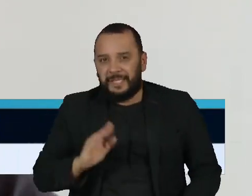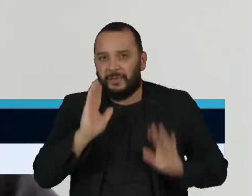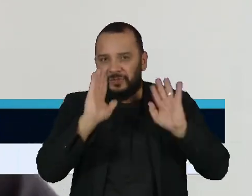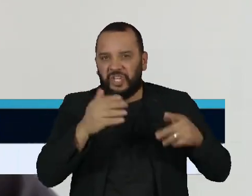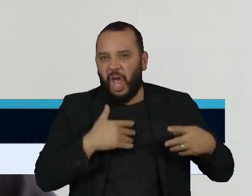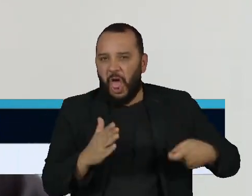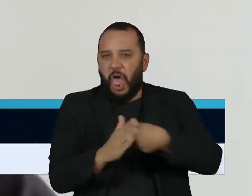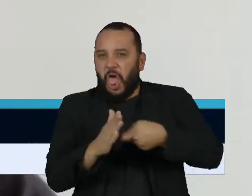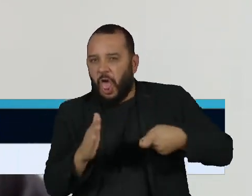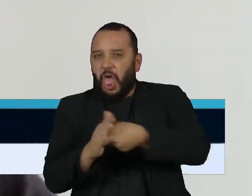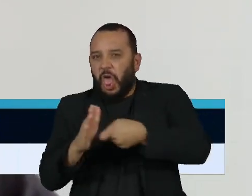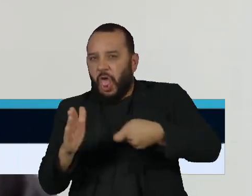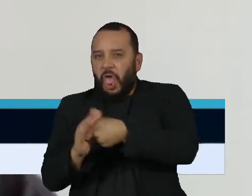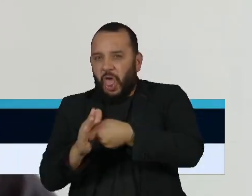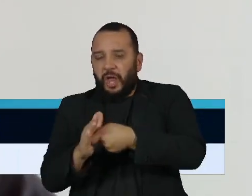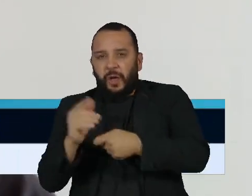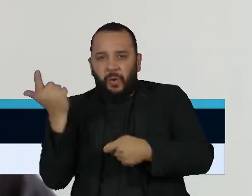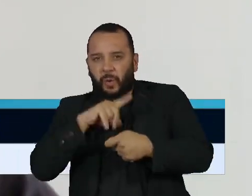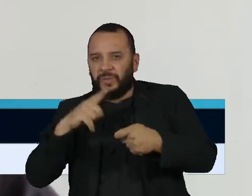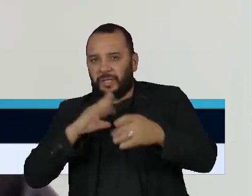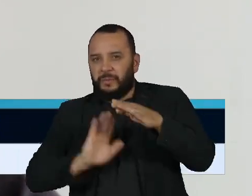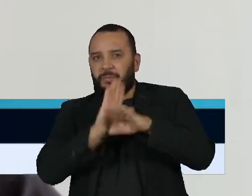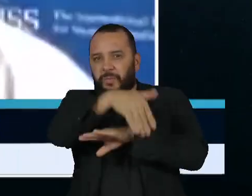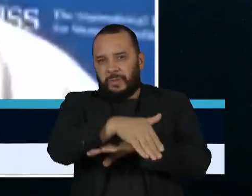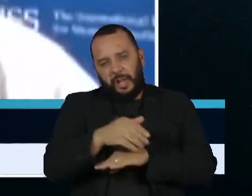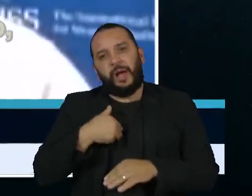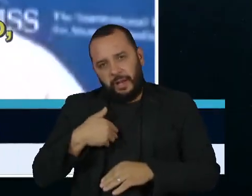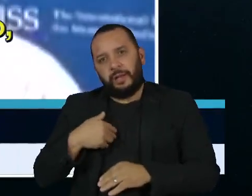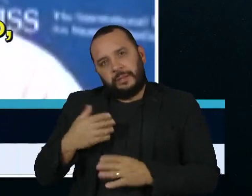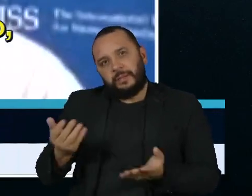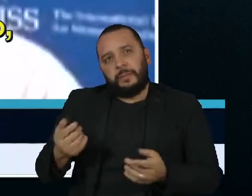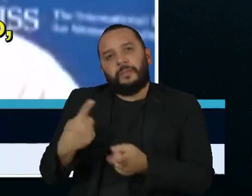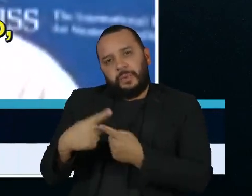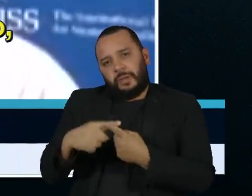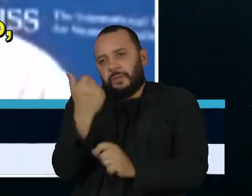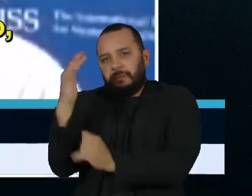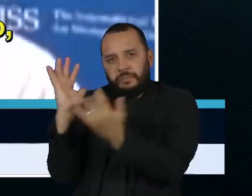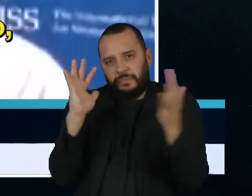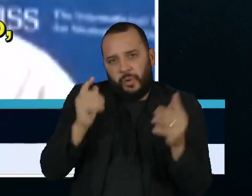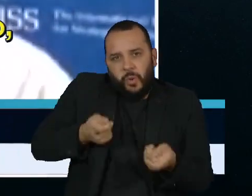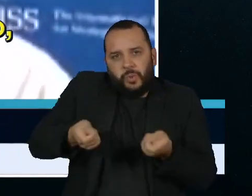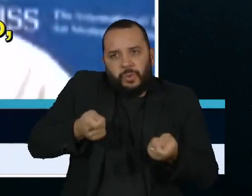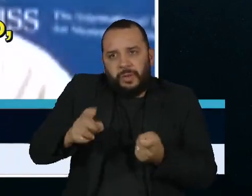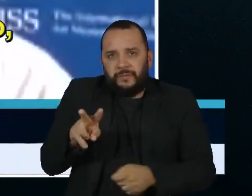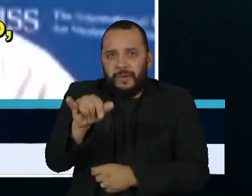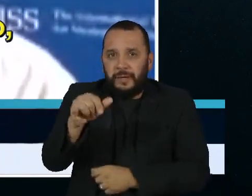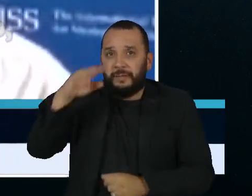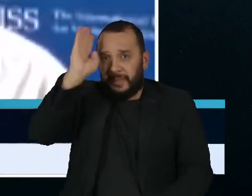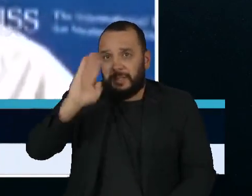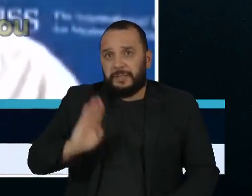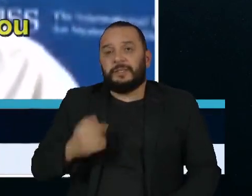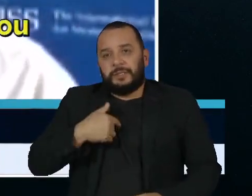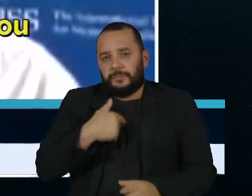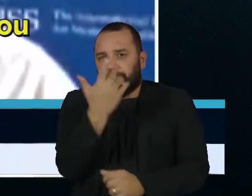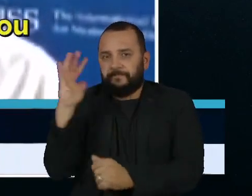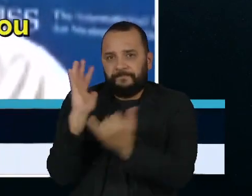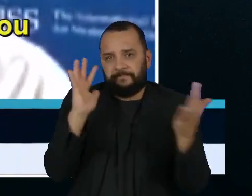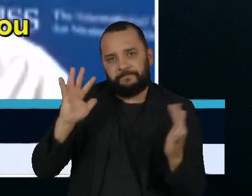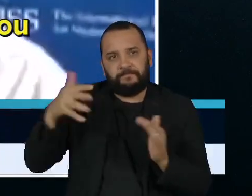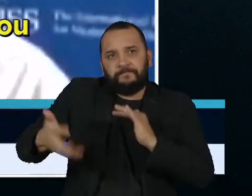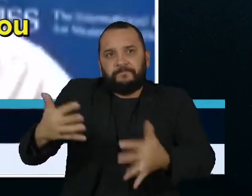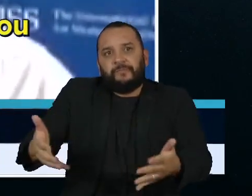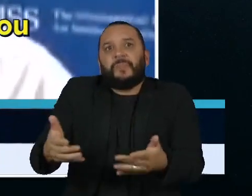pela redução do desmatamento? In Brazil, to reduce deforestation, it not